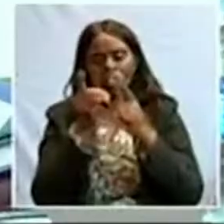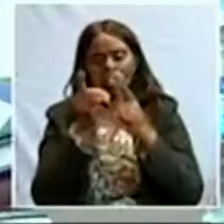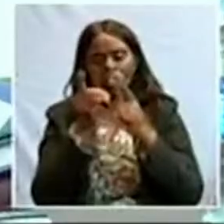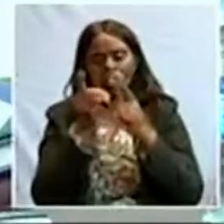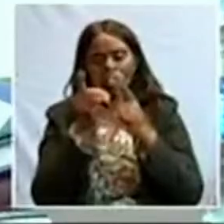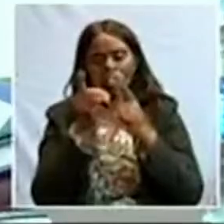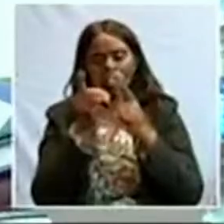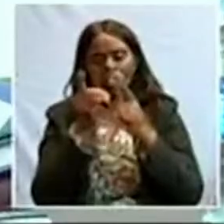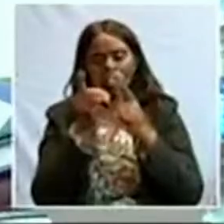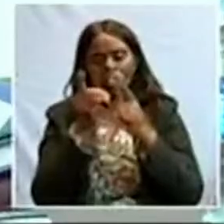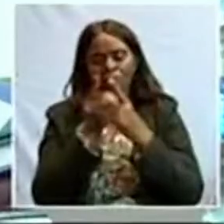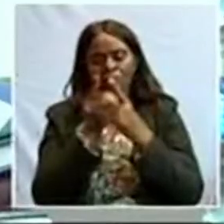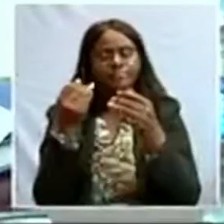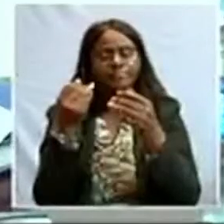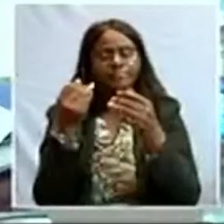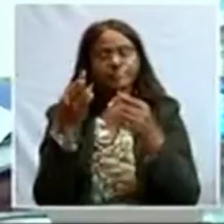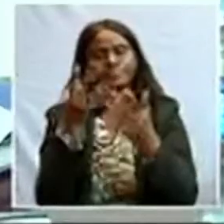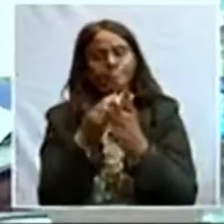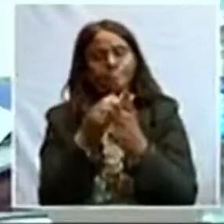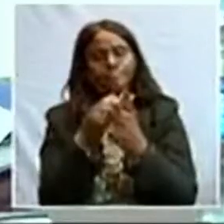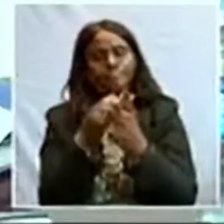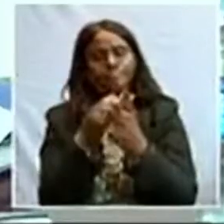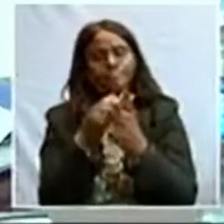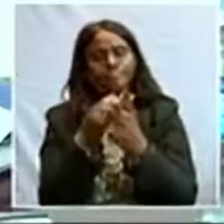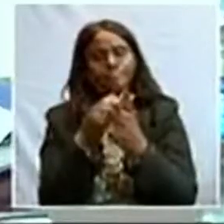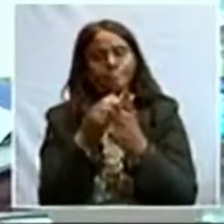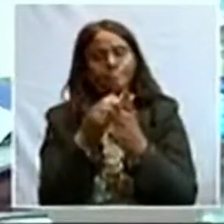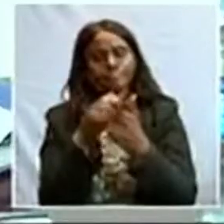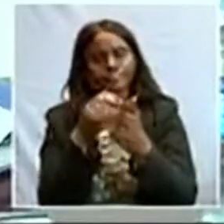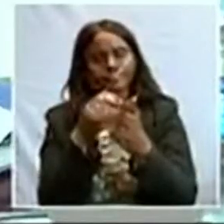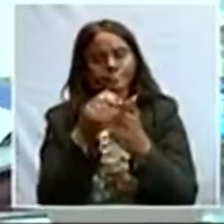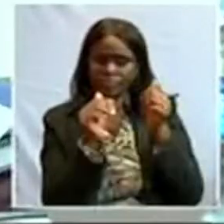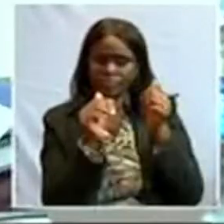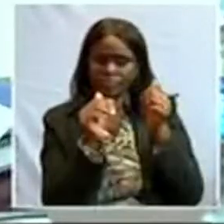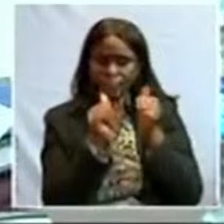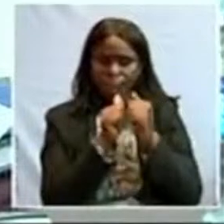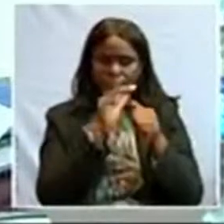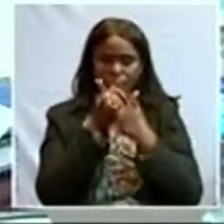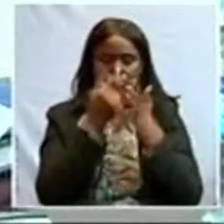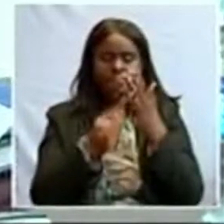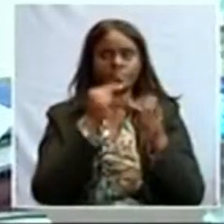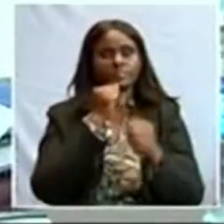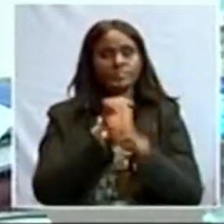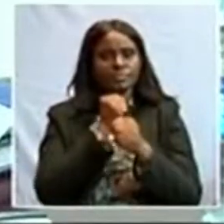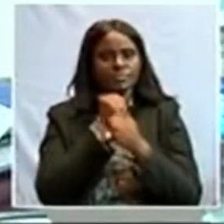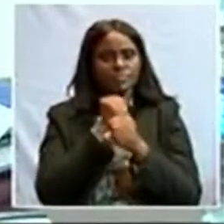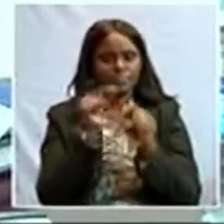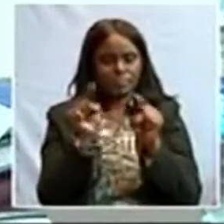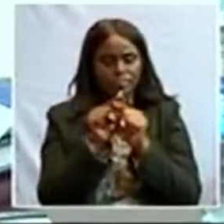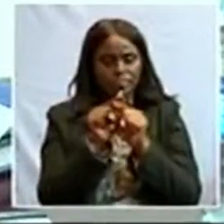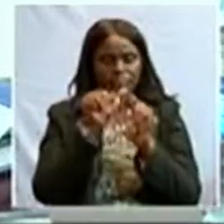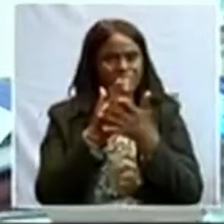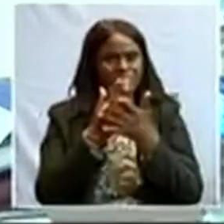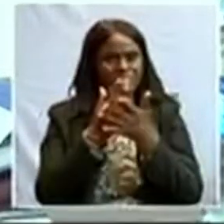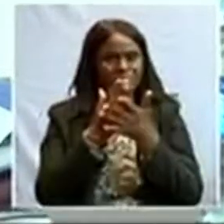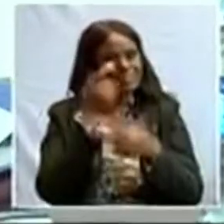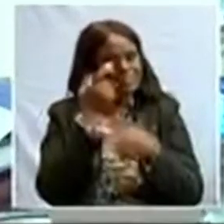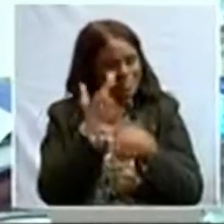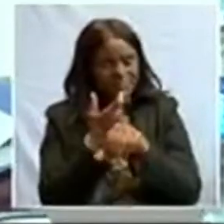in the relief, which the execution of works somewhat difficult.